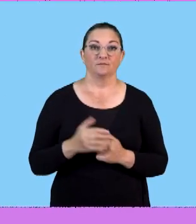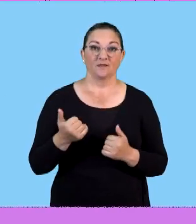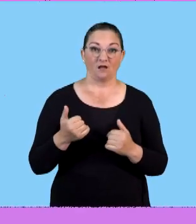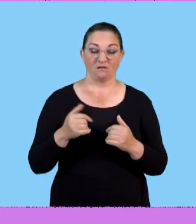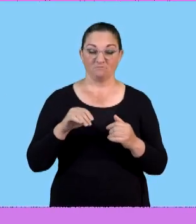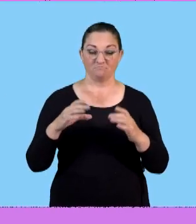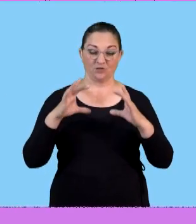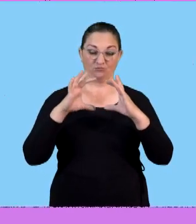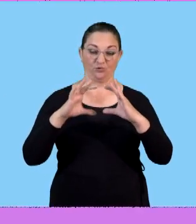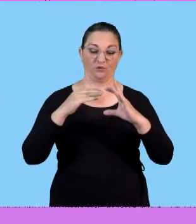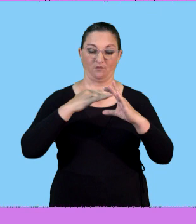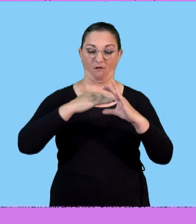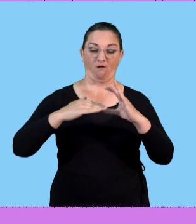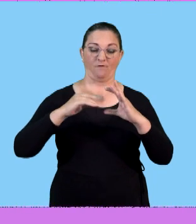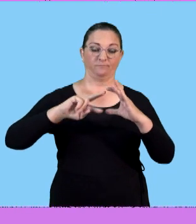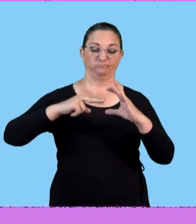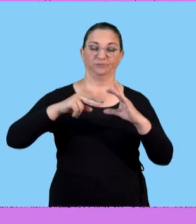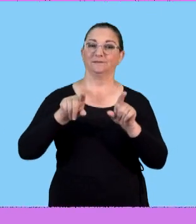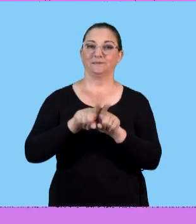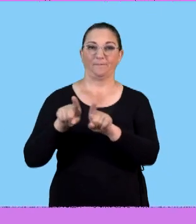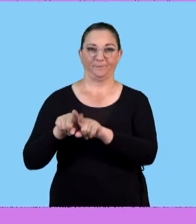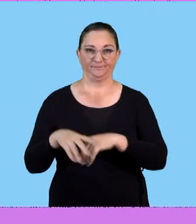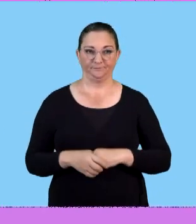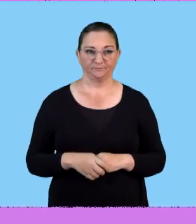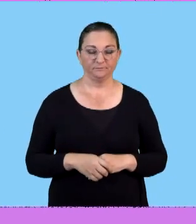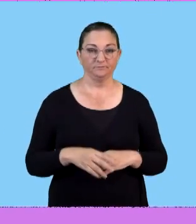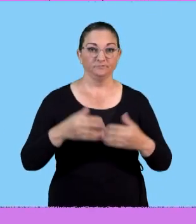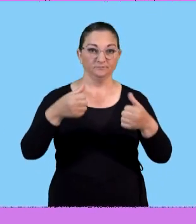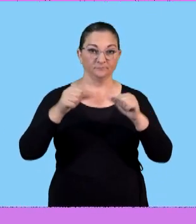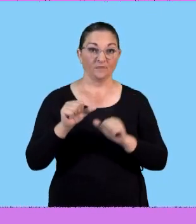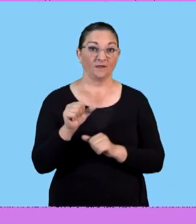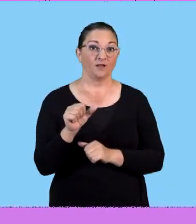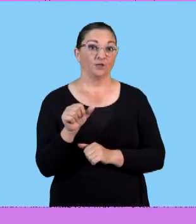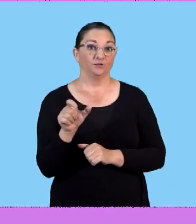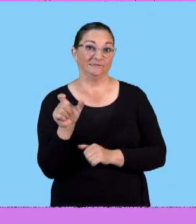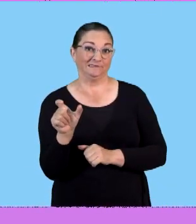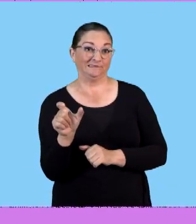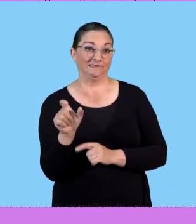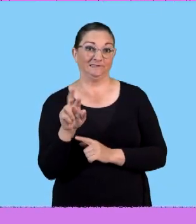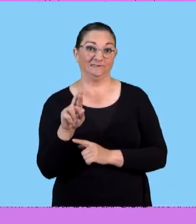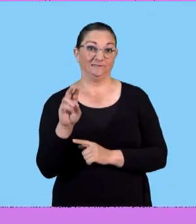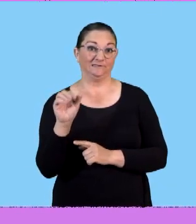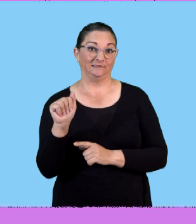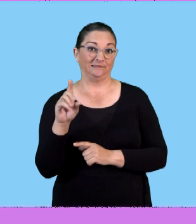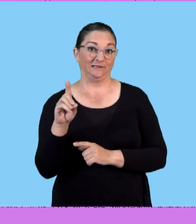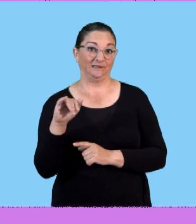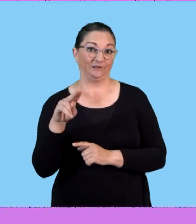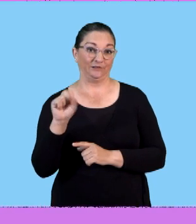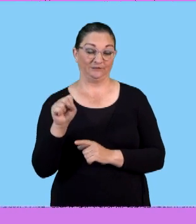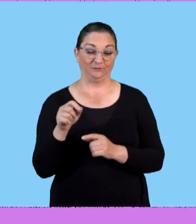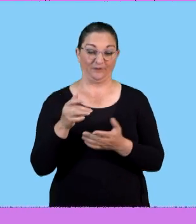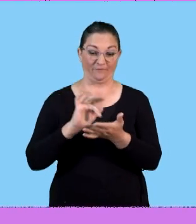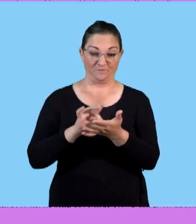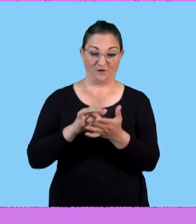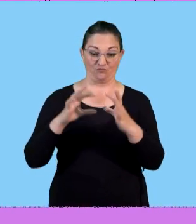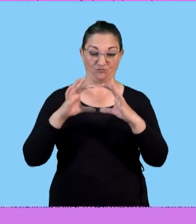our circle into two equal parts. Then when we refer to the radius, we say it's the distance, right, from the